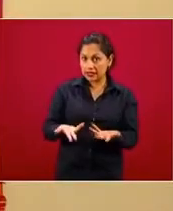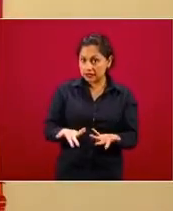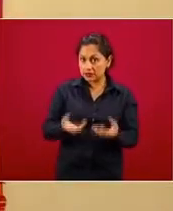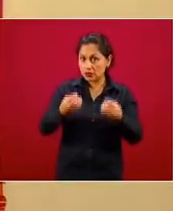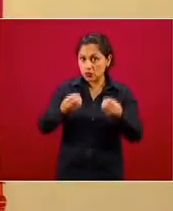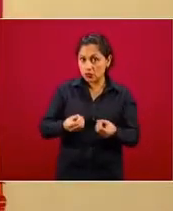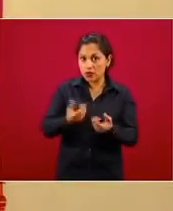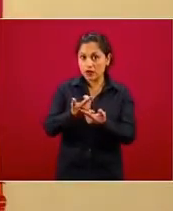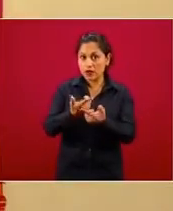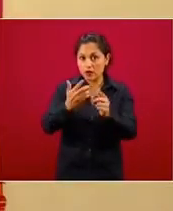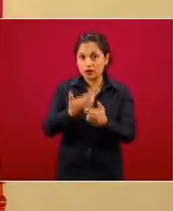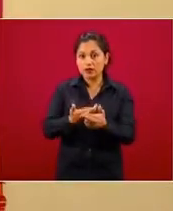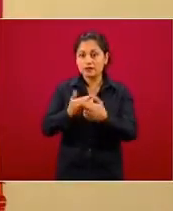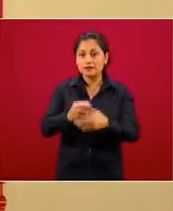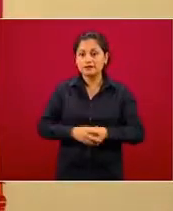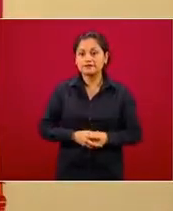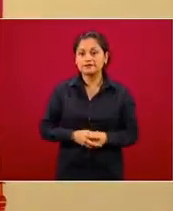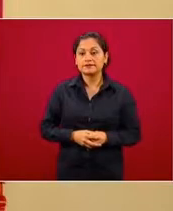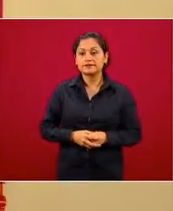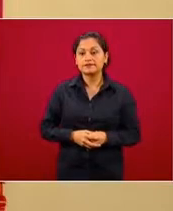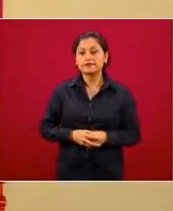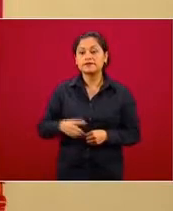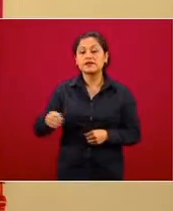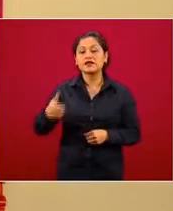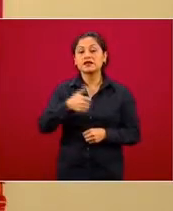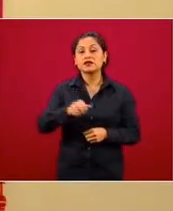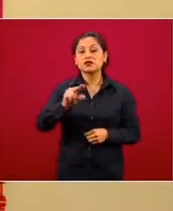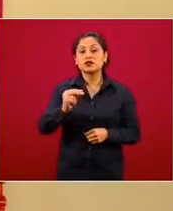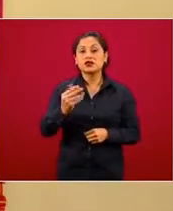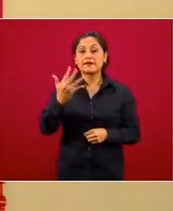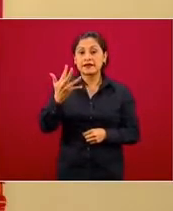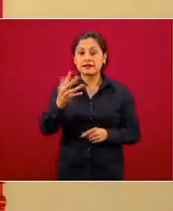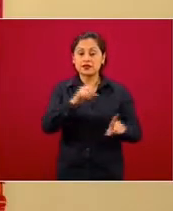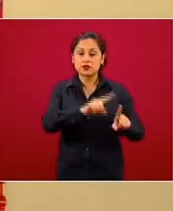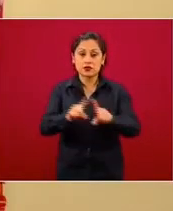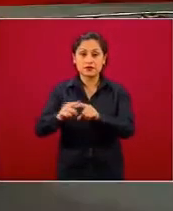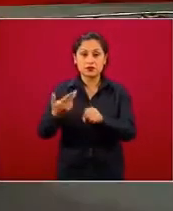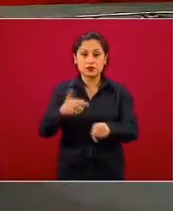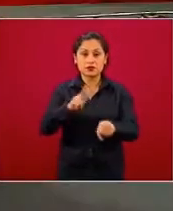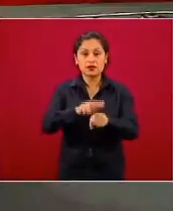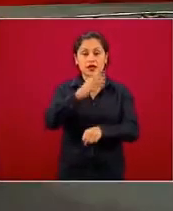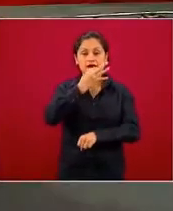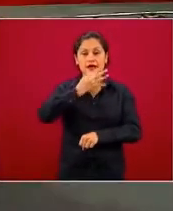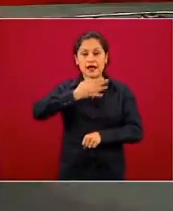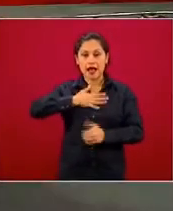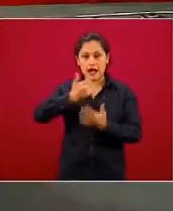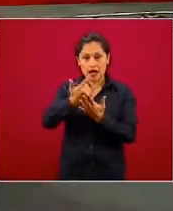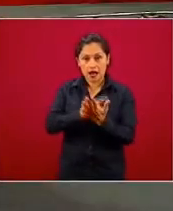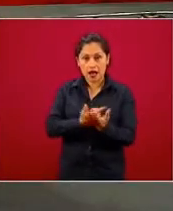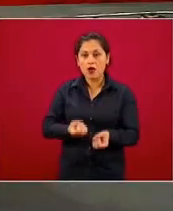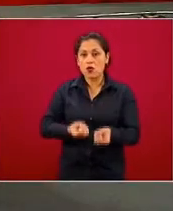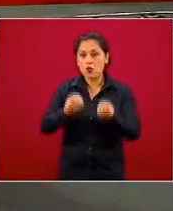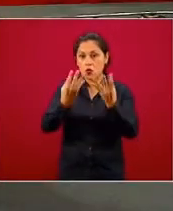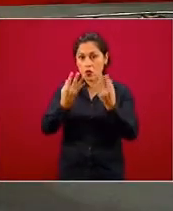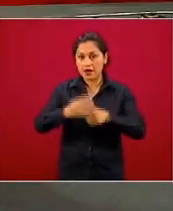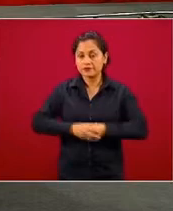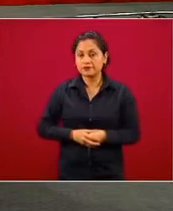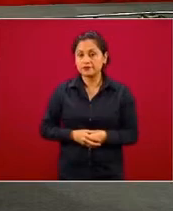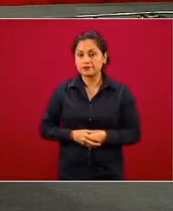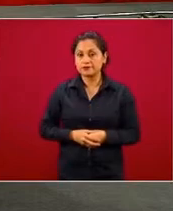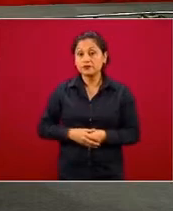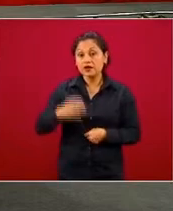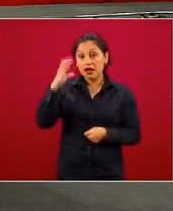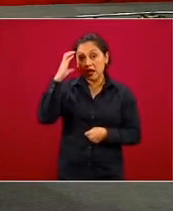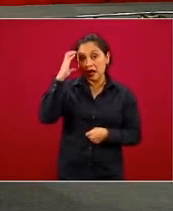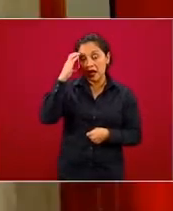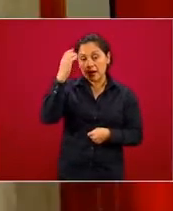had 96% notification results from the hospitals who are giving us information and notifying us.